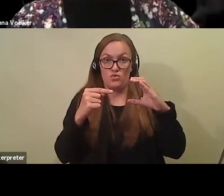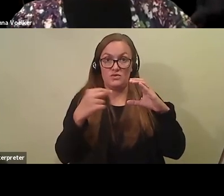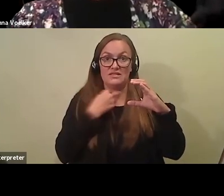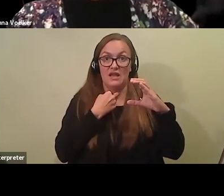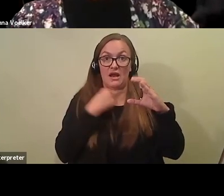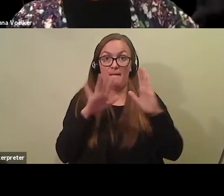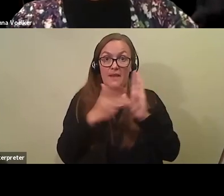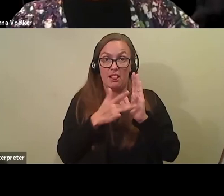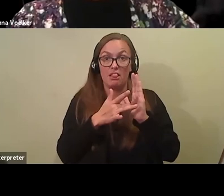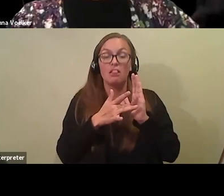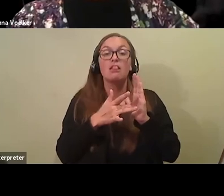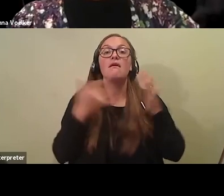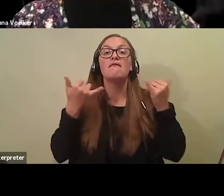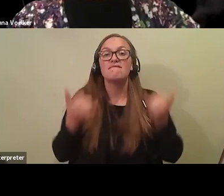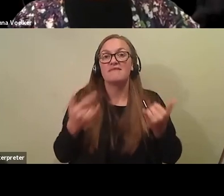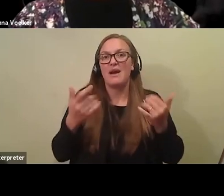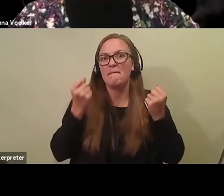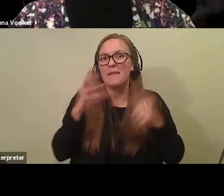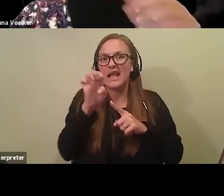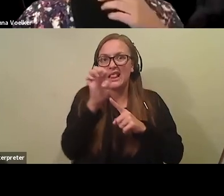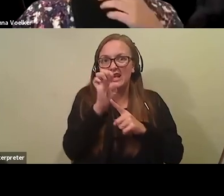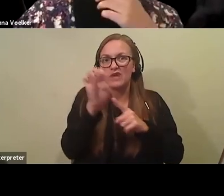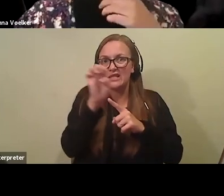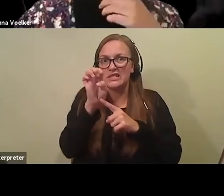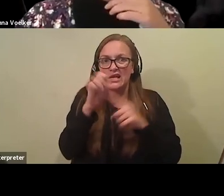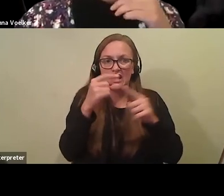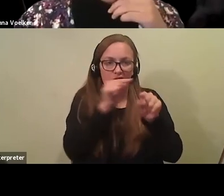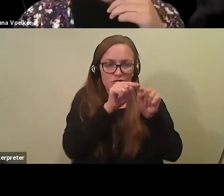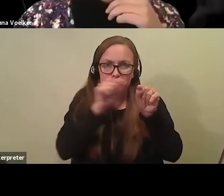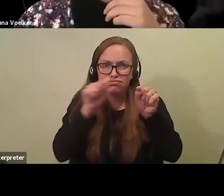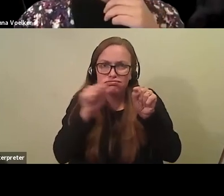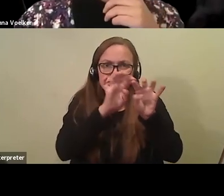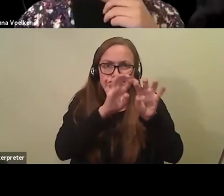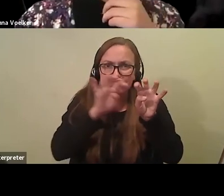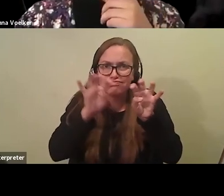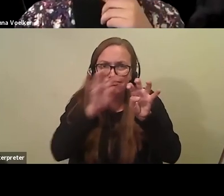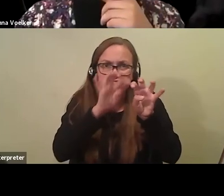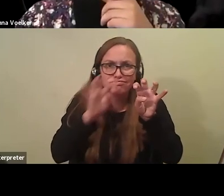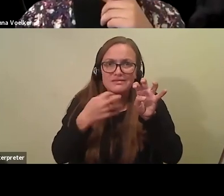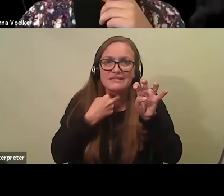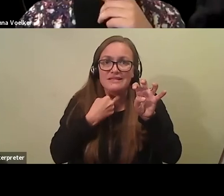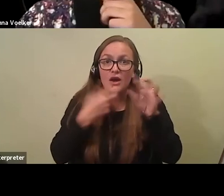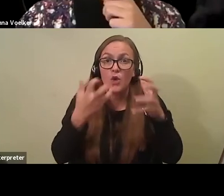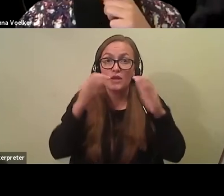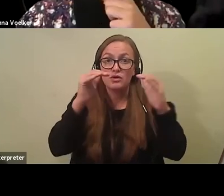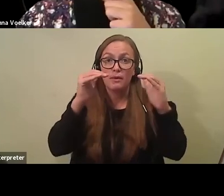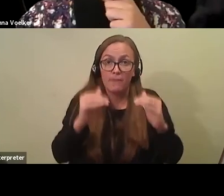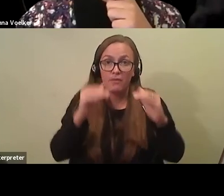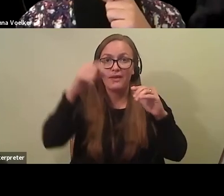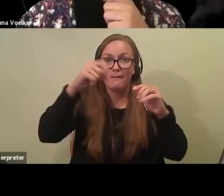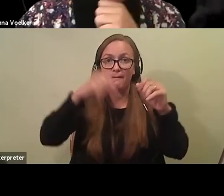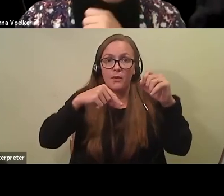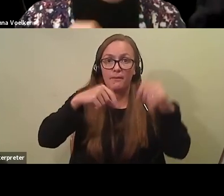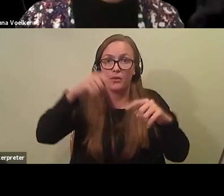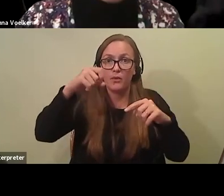you have a lot of electrons stuck in the second floor. They want to come down. So they come down, you know, one by one. And